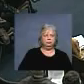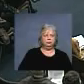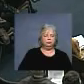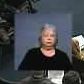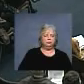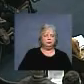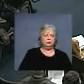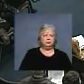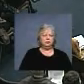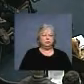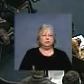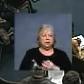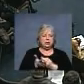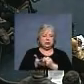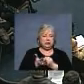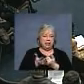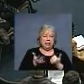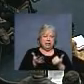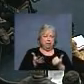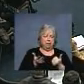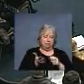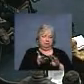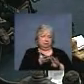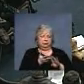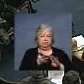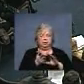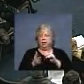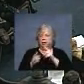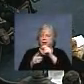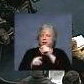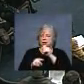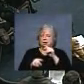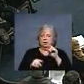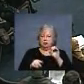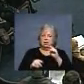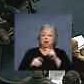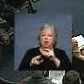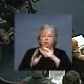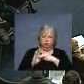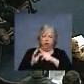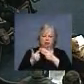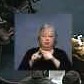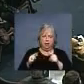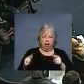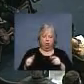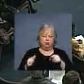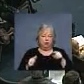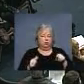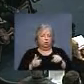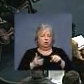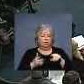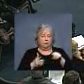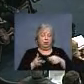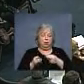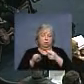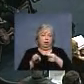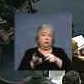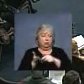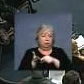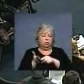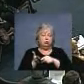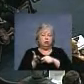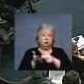exempt from this ordinance, and Tom read the language, I think, very accurately, to exempt from this resolution,